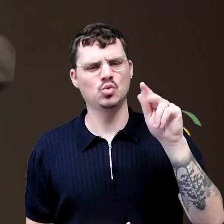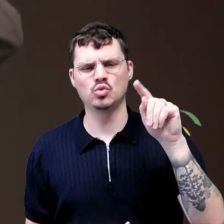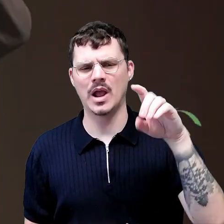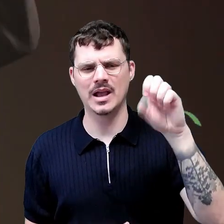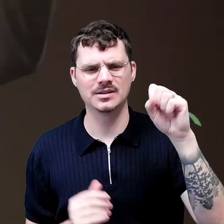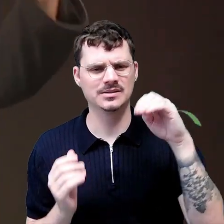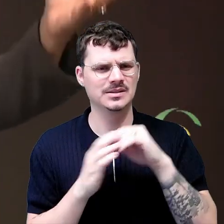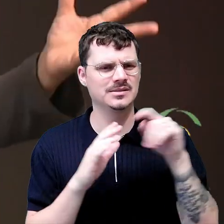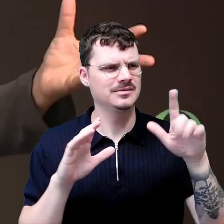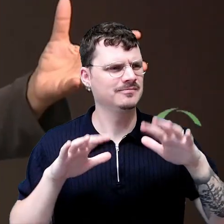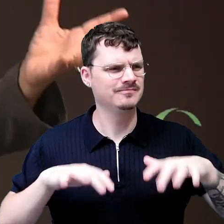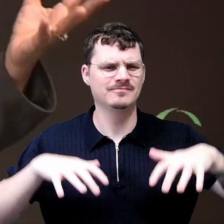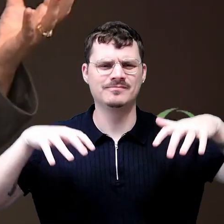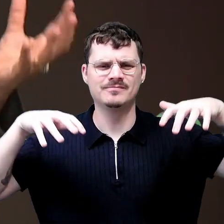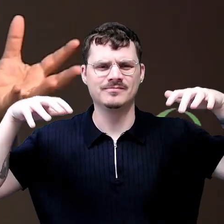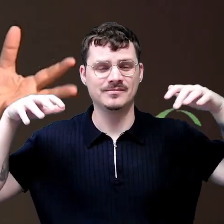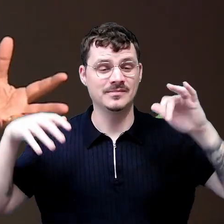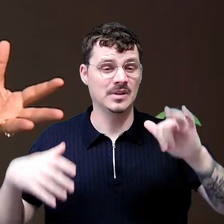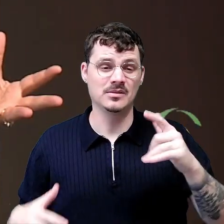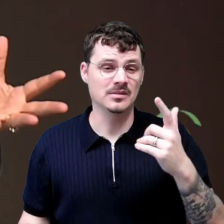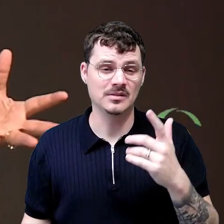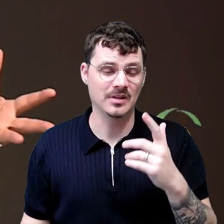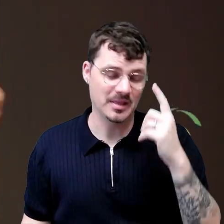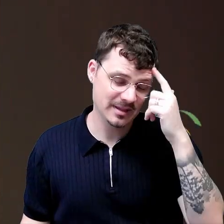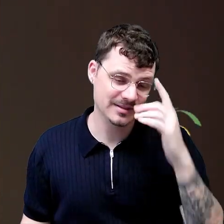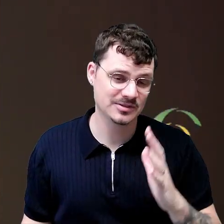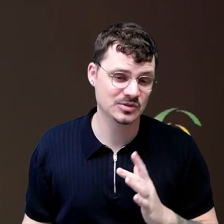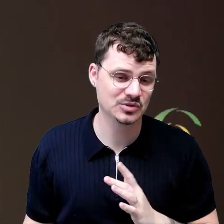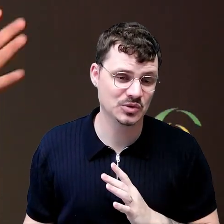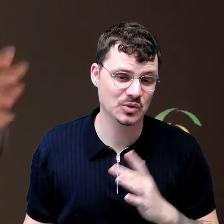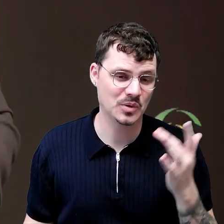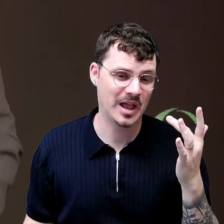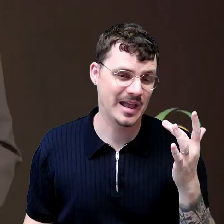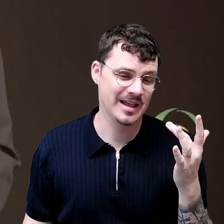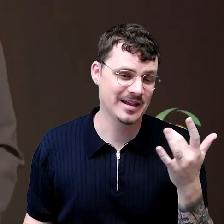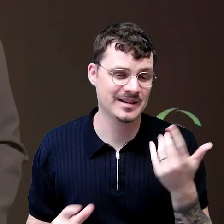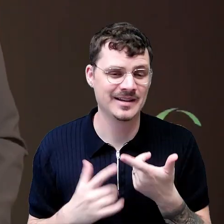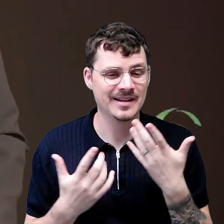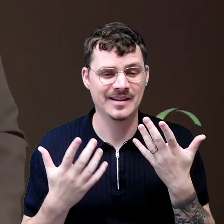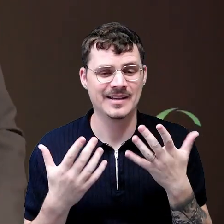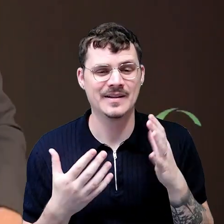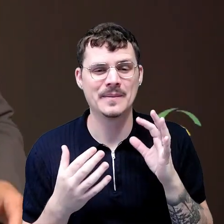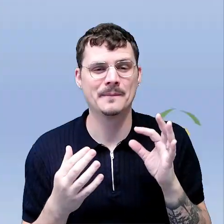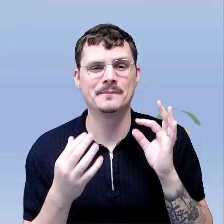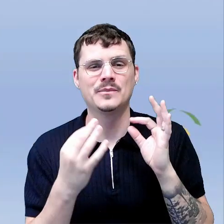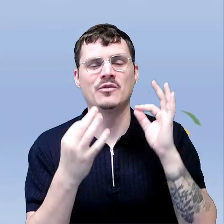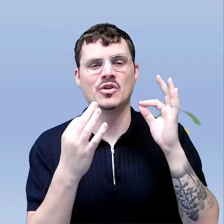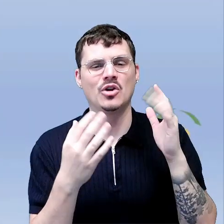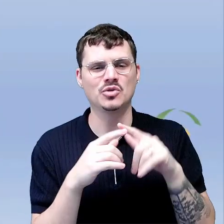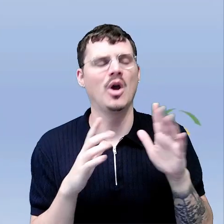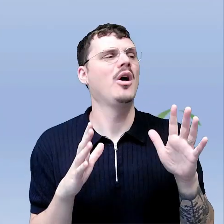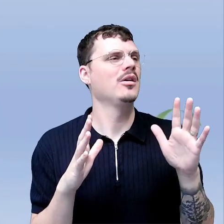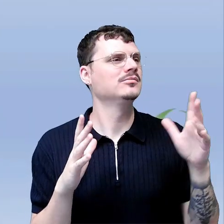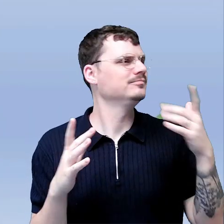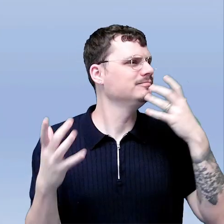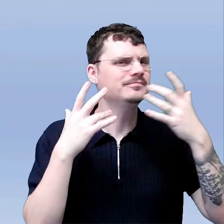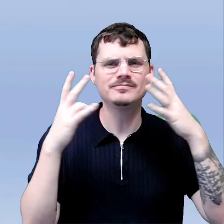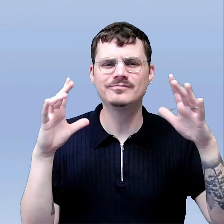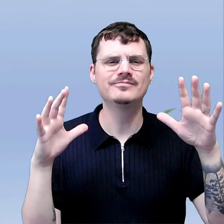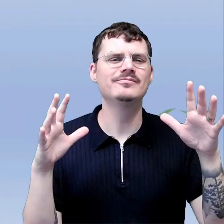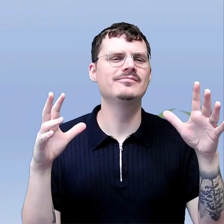in these echo chamber ballrooms. It's the most coolest thing ever. It's the perfect desensitization